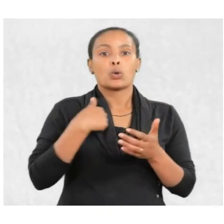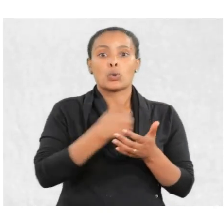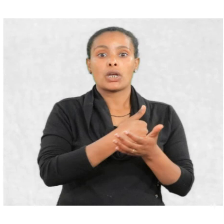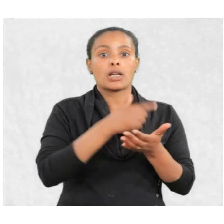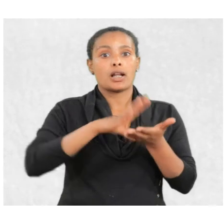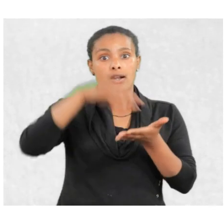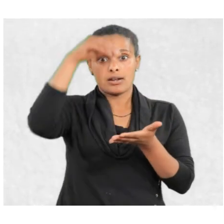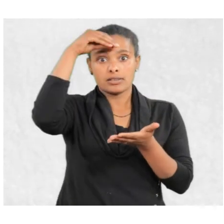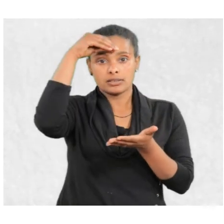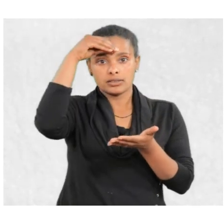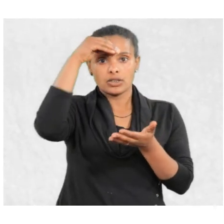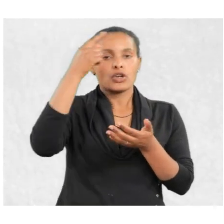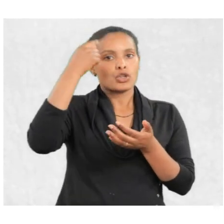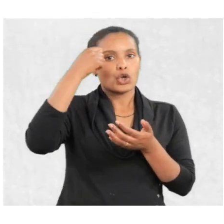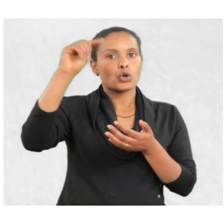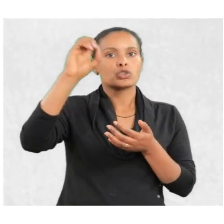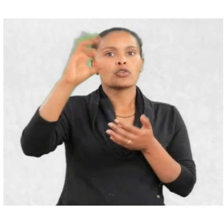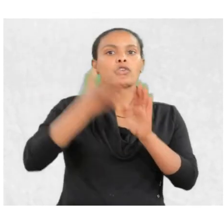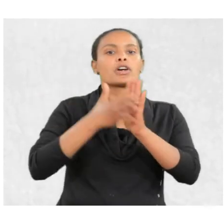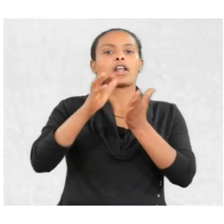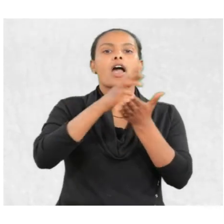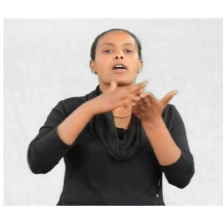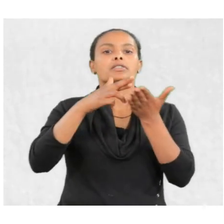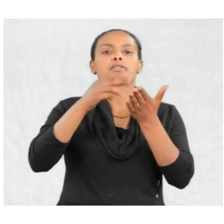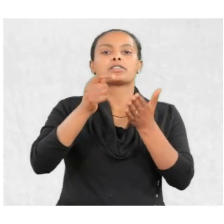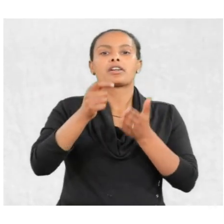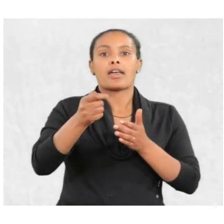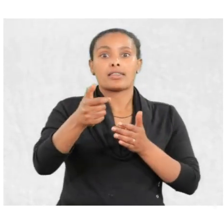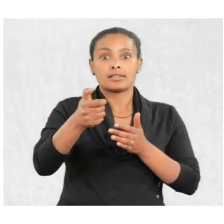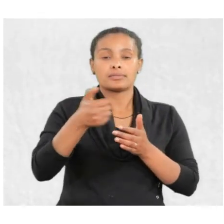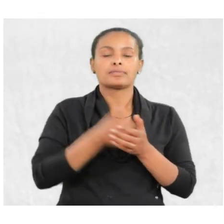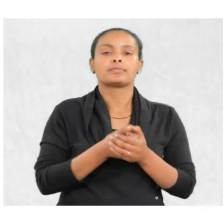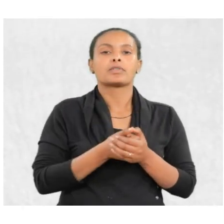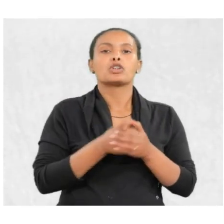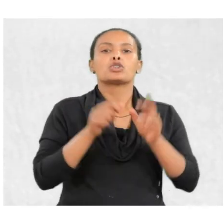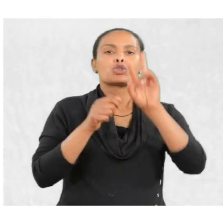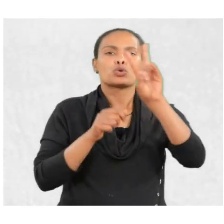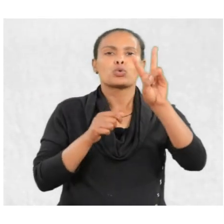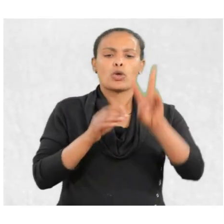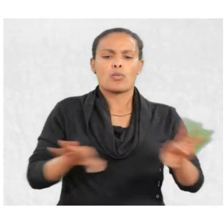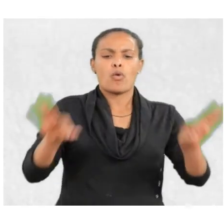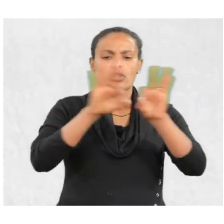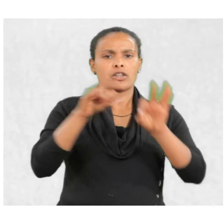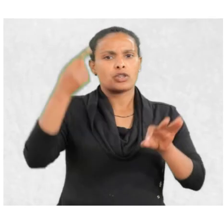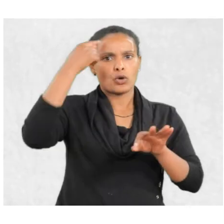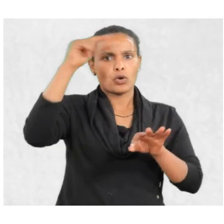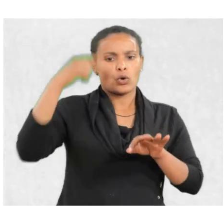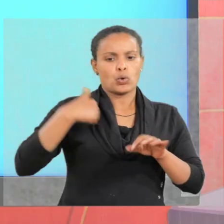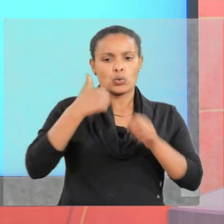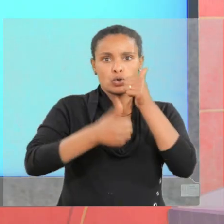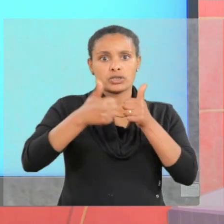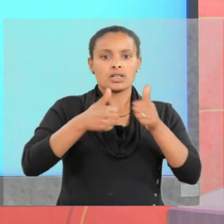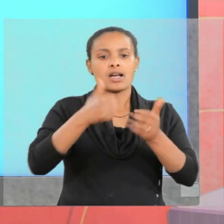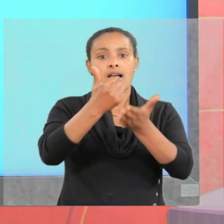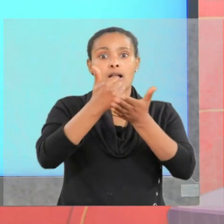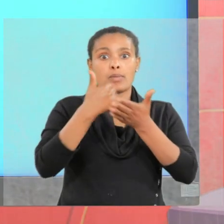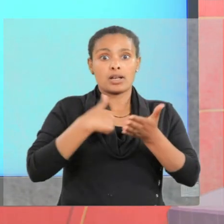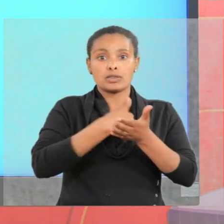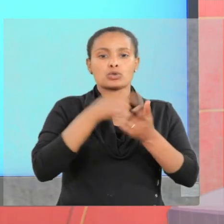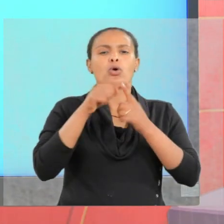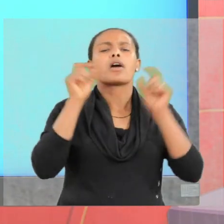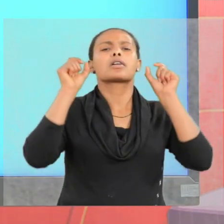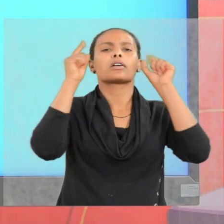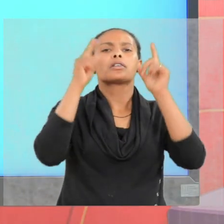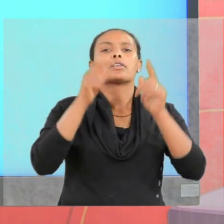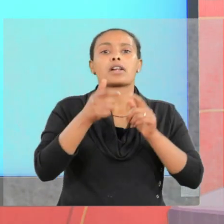We learned theories of reaction rates, the two important theories which help us to